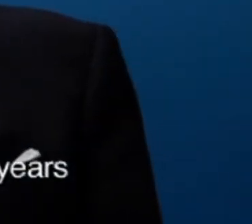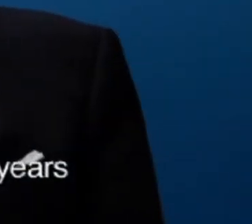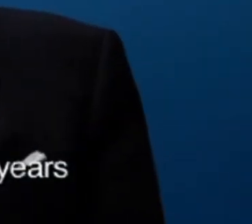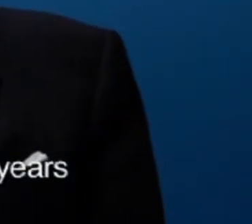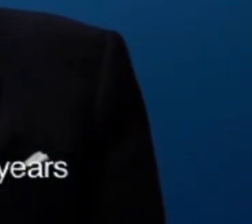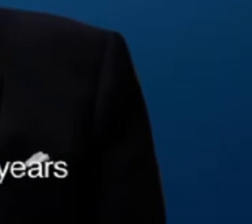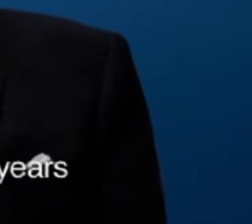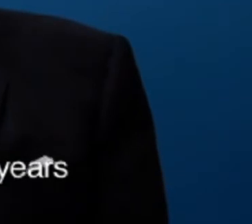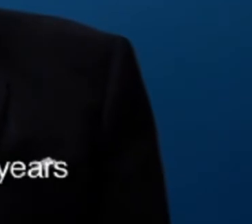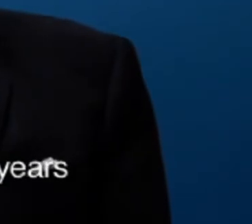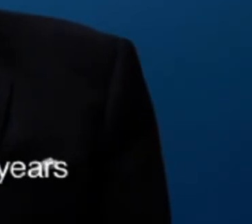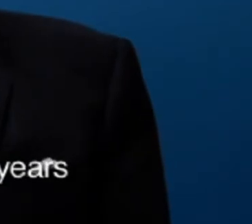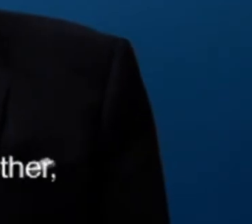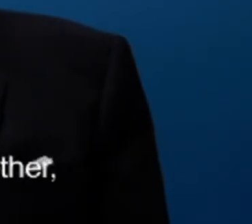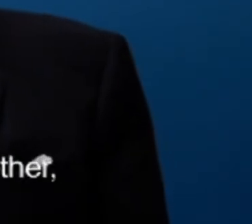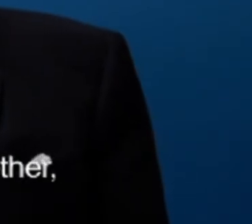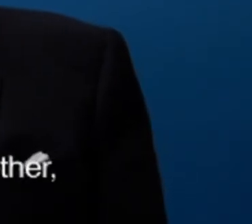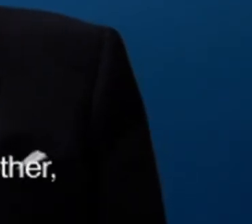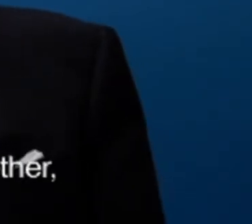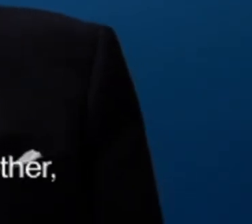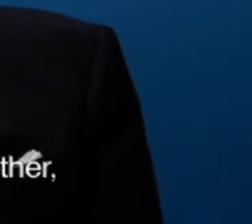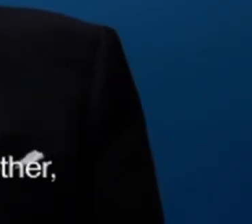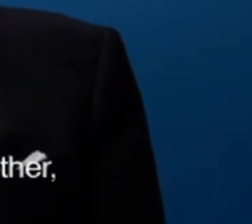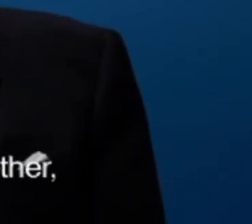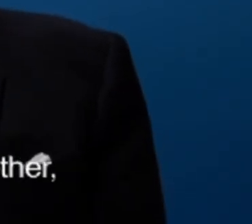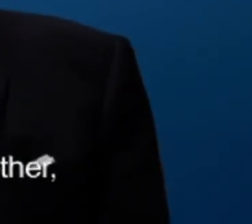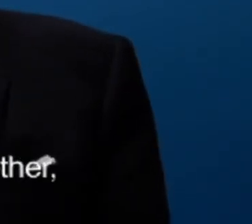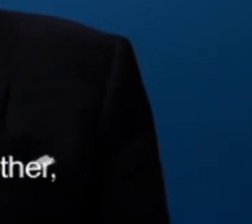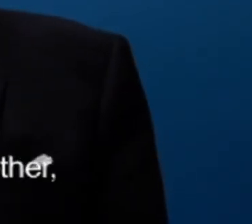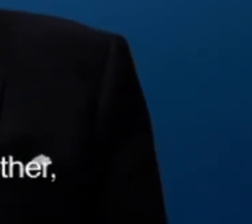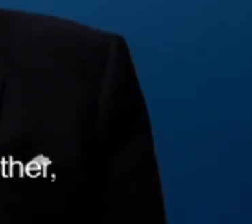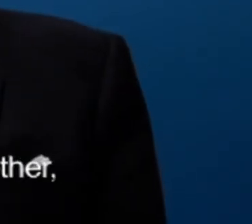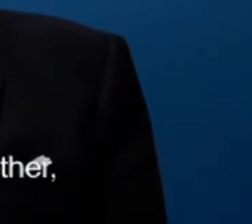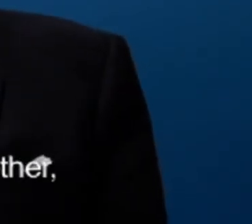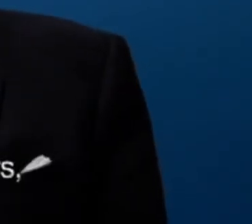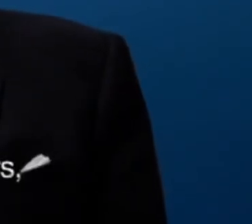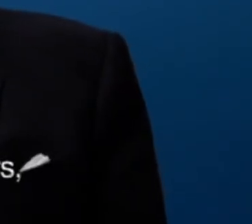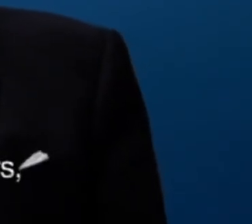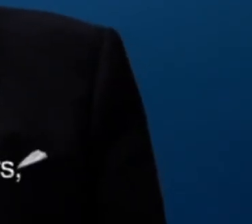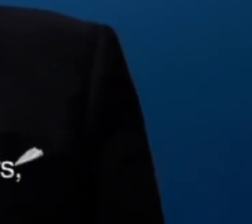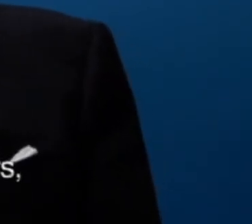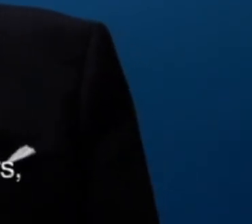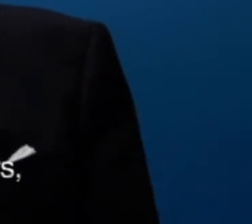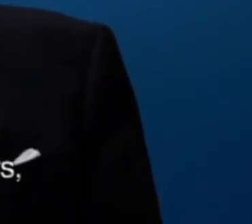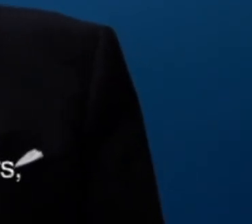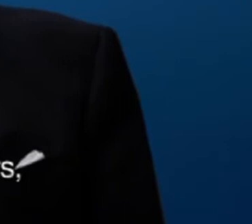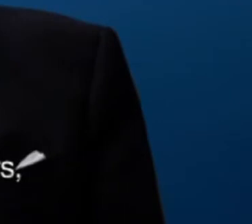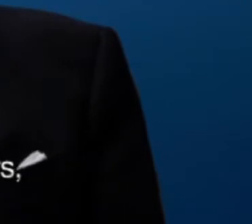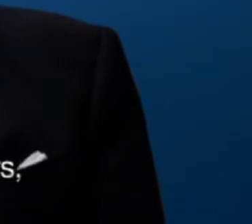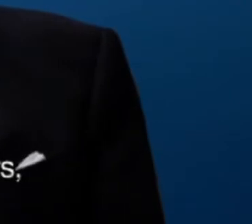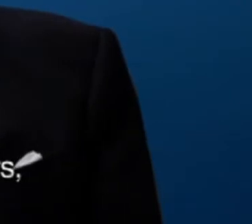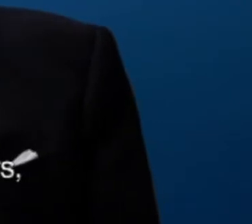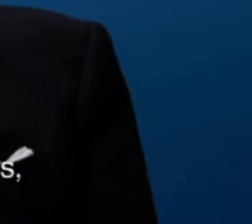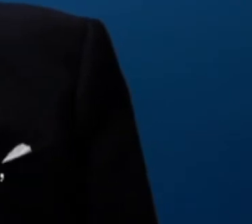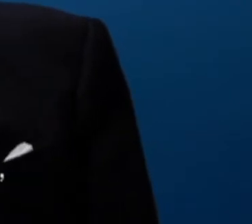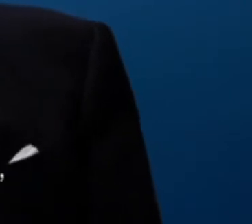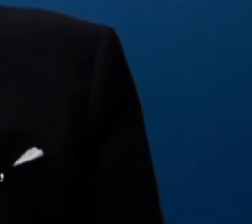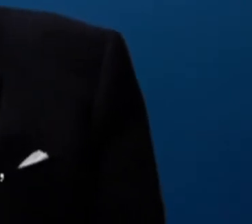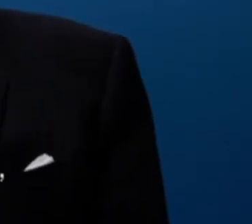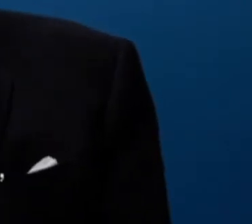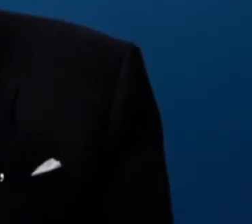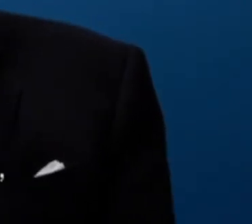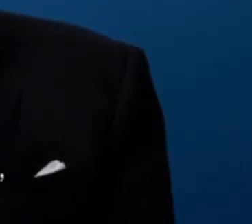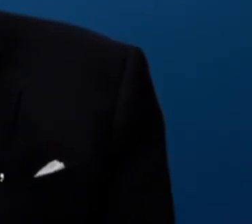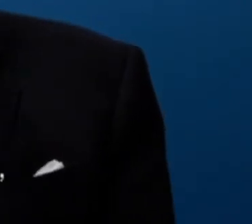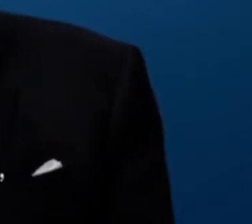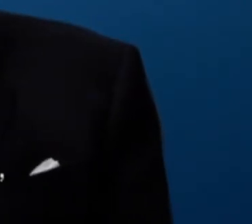about the next years and see how we can come together, influence the decision makers,